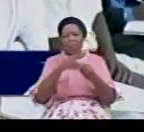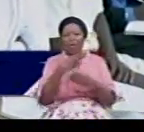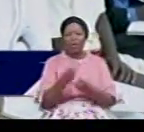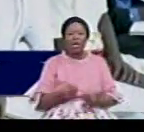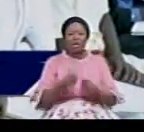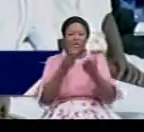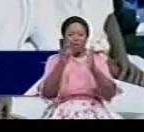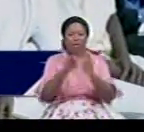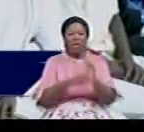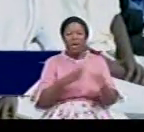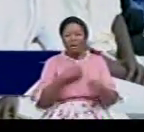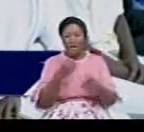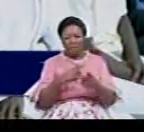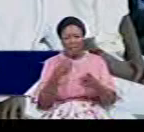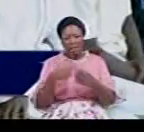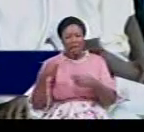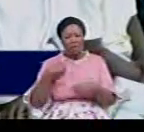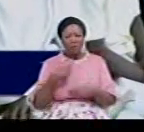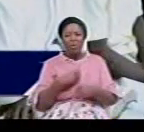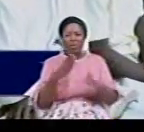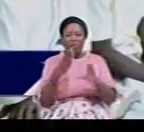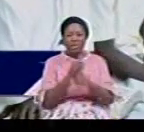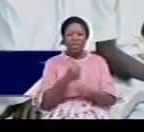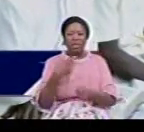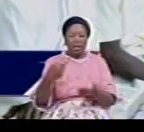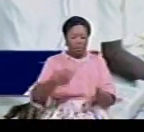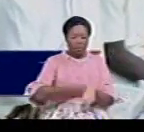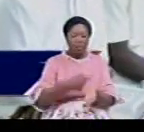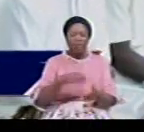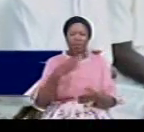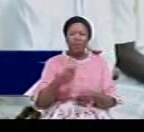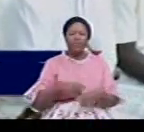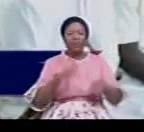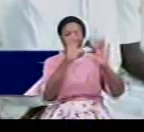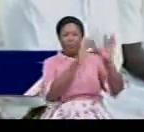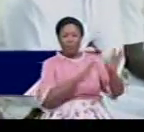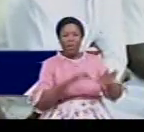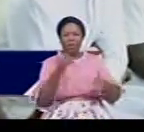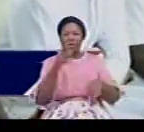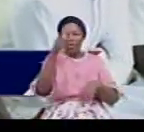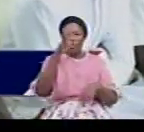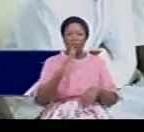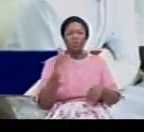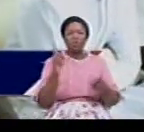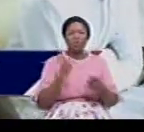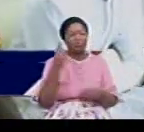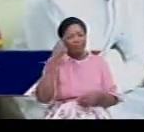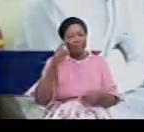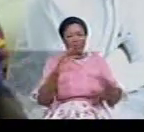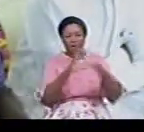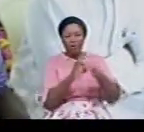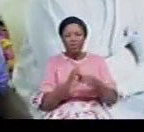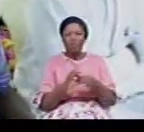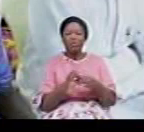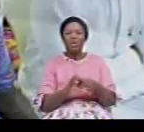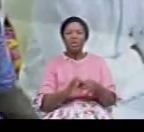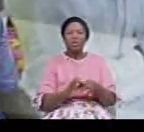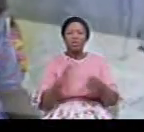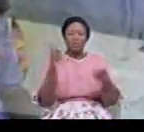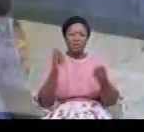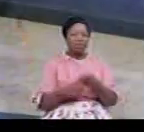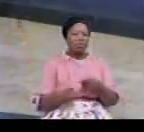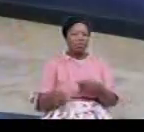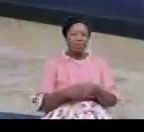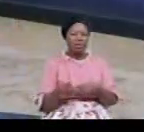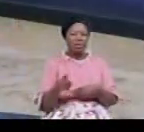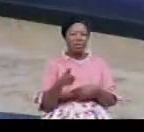then we take the gospel of the mercy of God for reconciliation unto them. We're